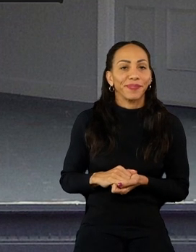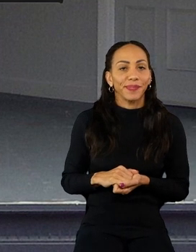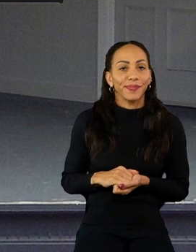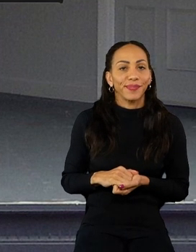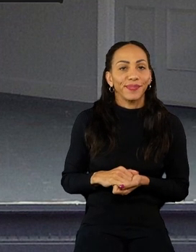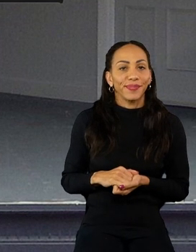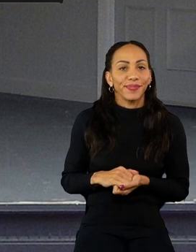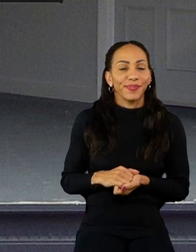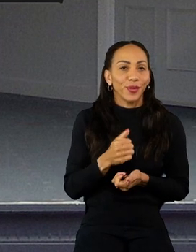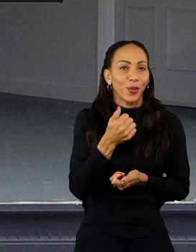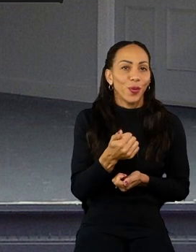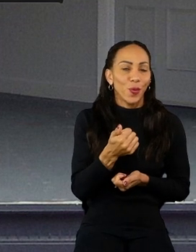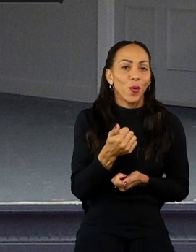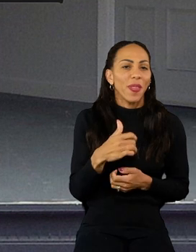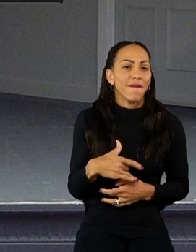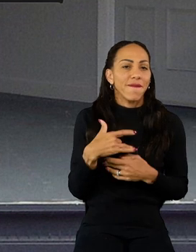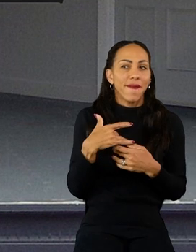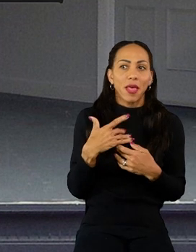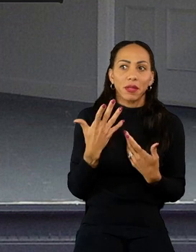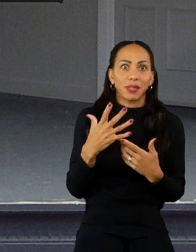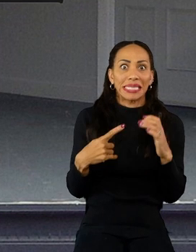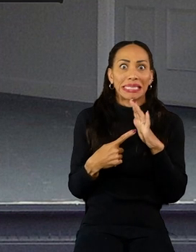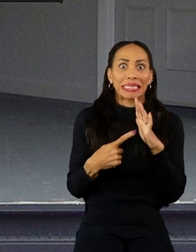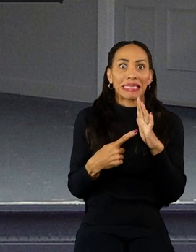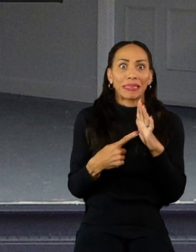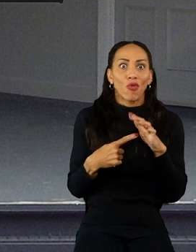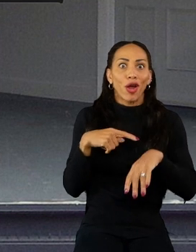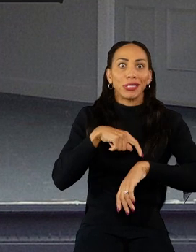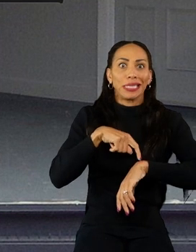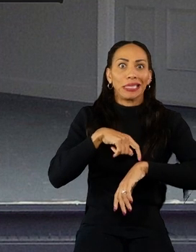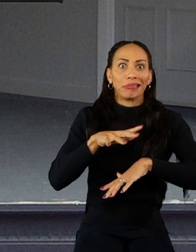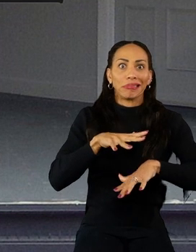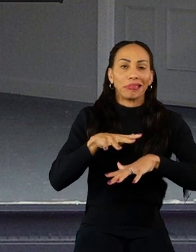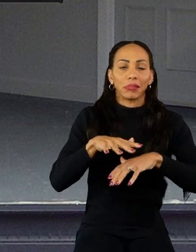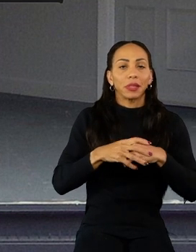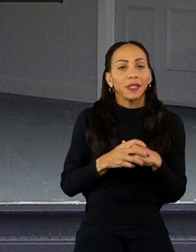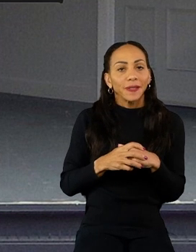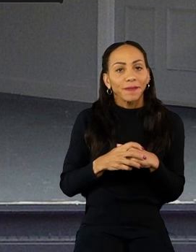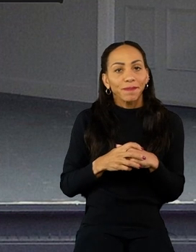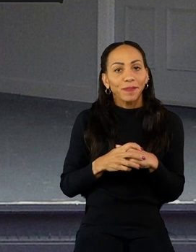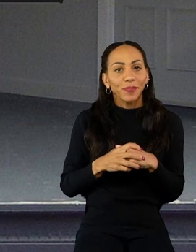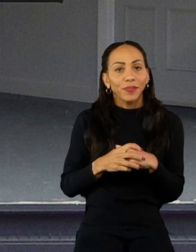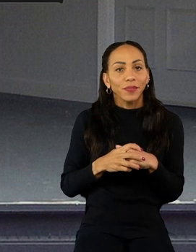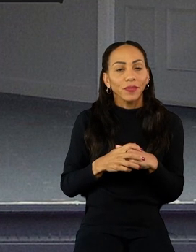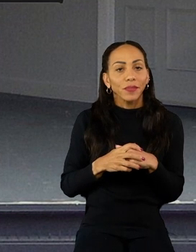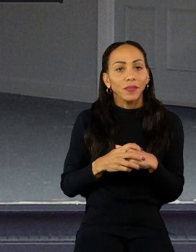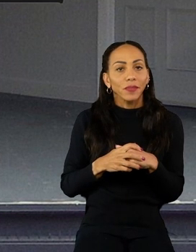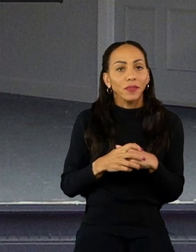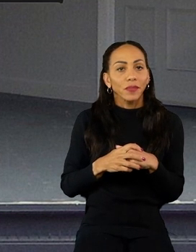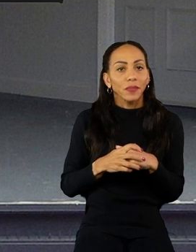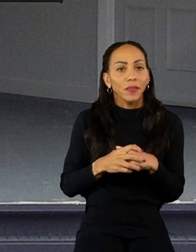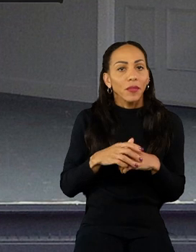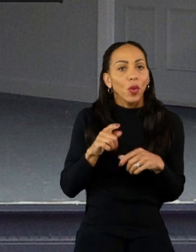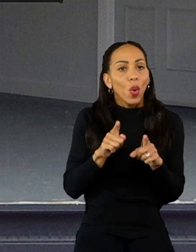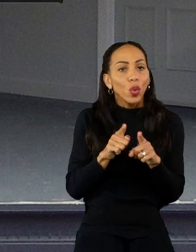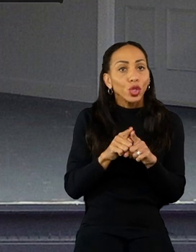let me get back to you on that one next week. That's definitely gonna do that. Cool, because that feels like a bit of a time priority. And if we can